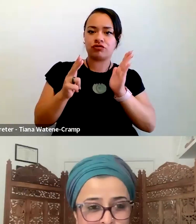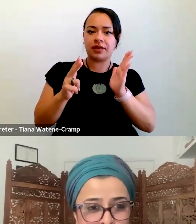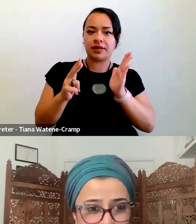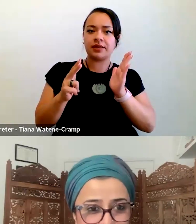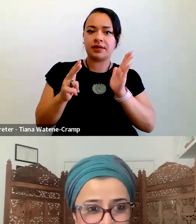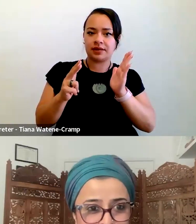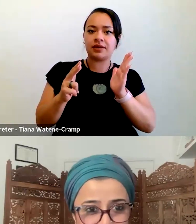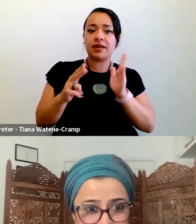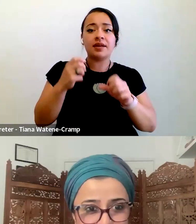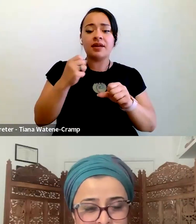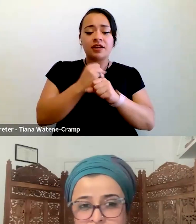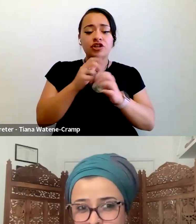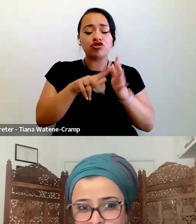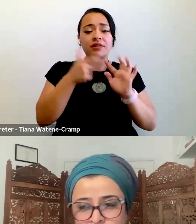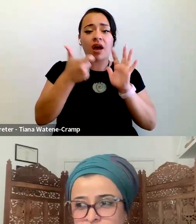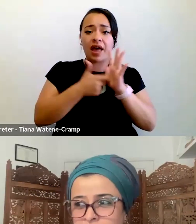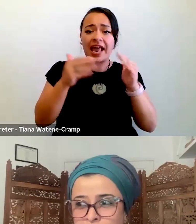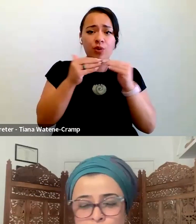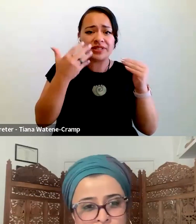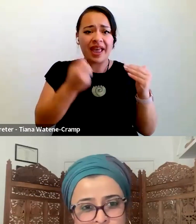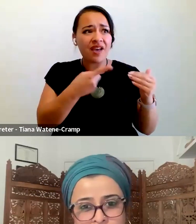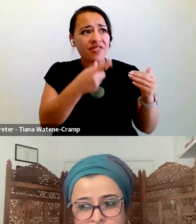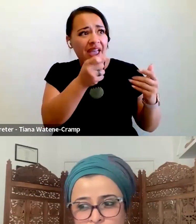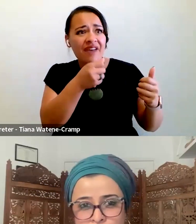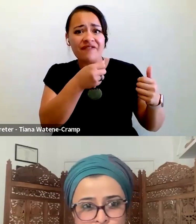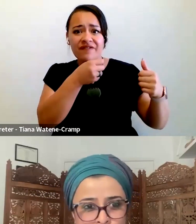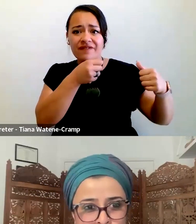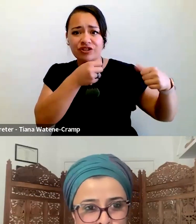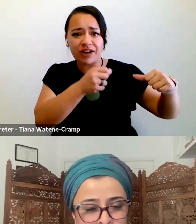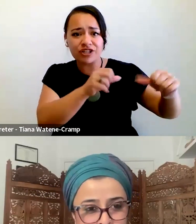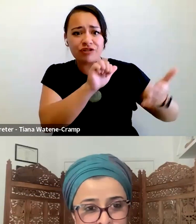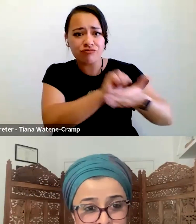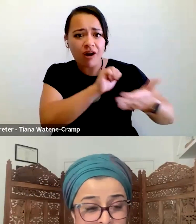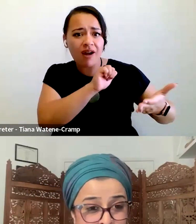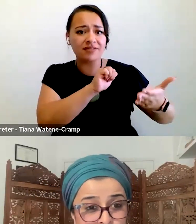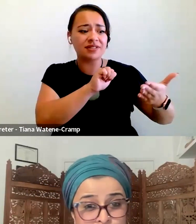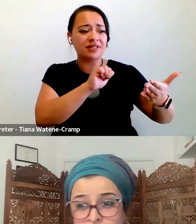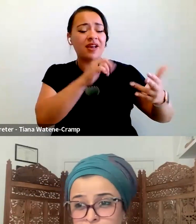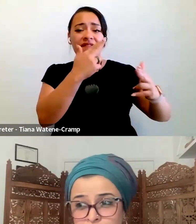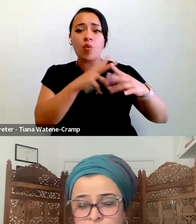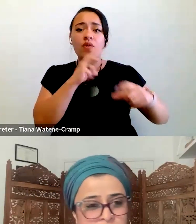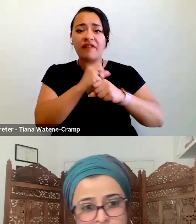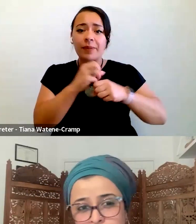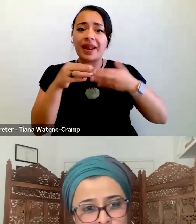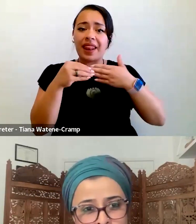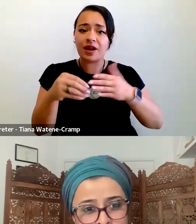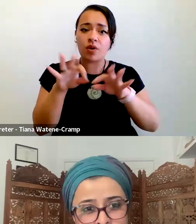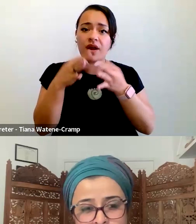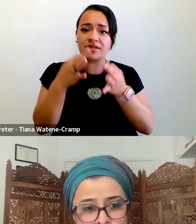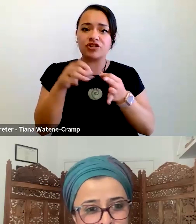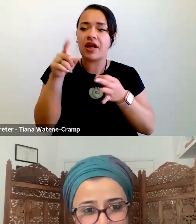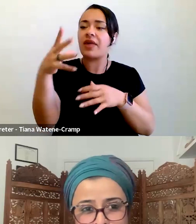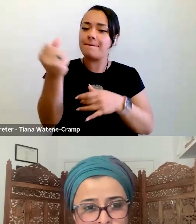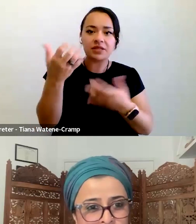equity's got it. They've got it right. They've managed to get a strategy and an equity for government-led organizations. They have to now be transparent about